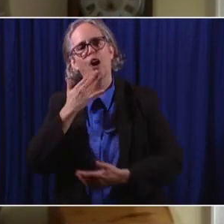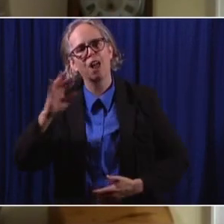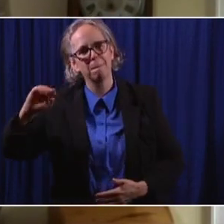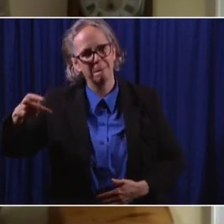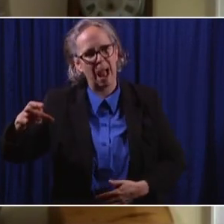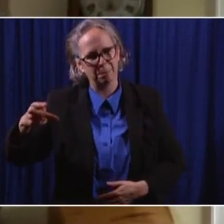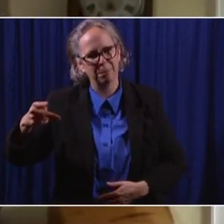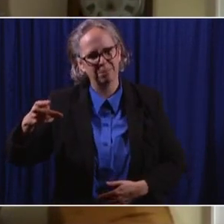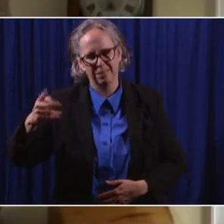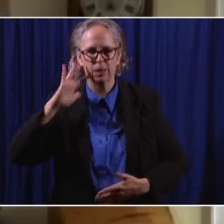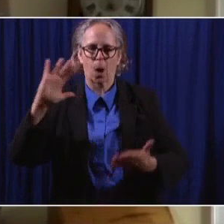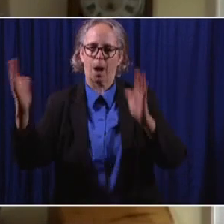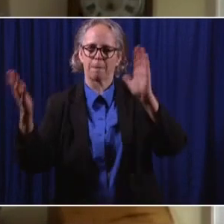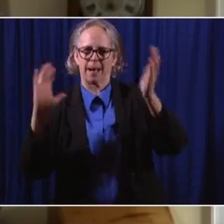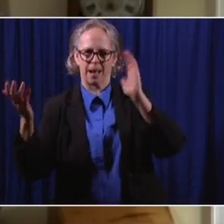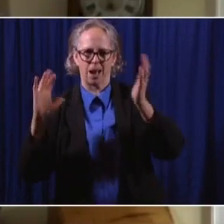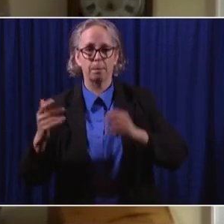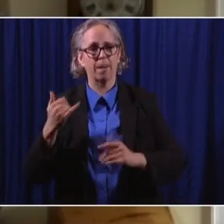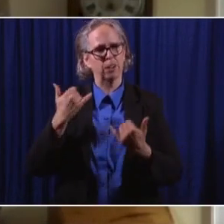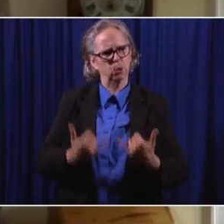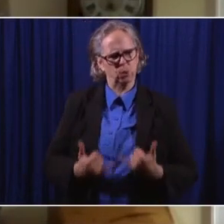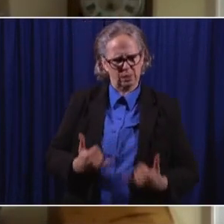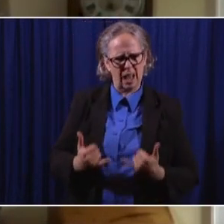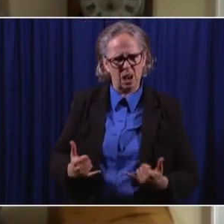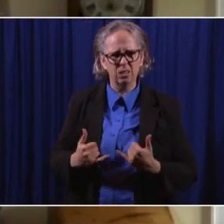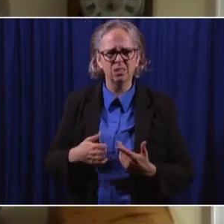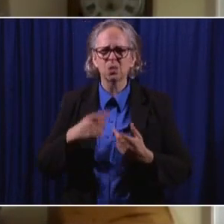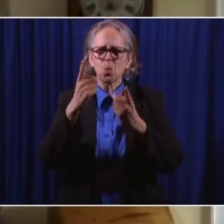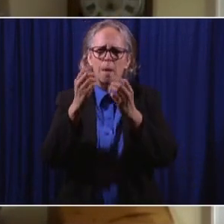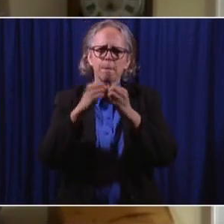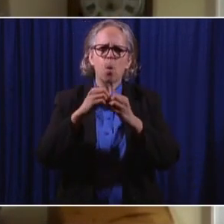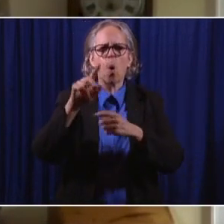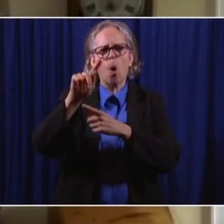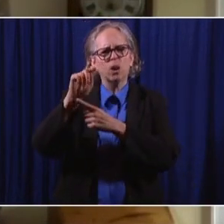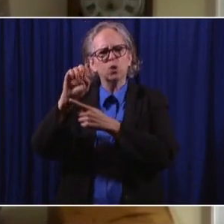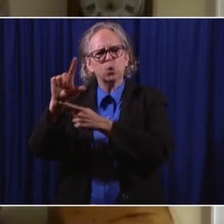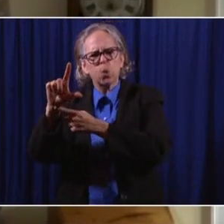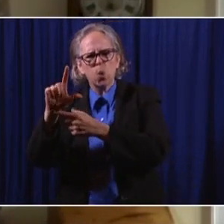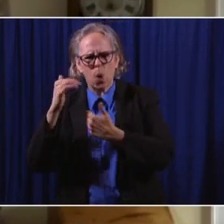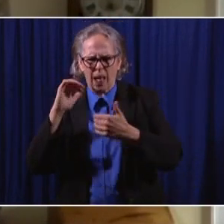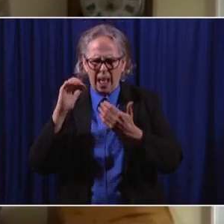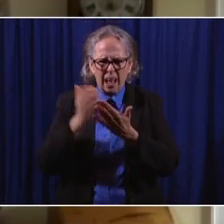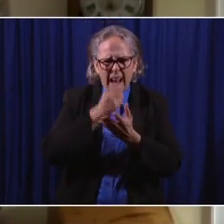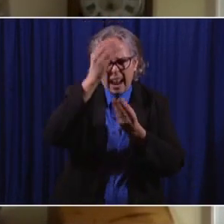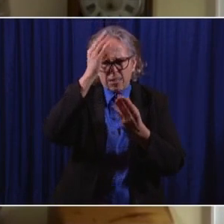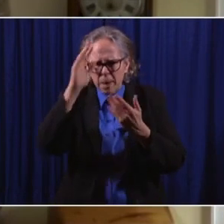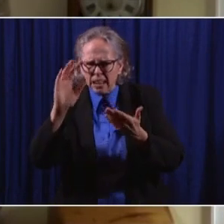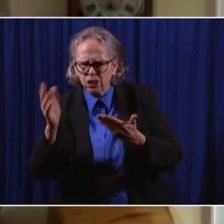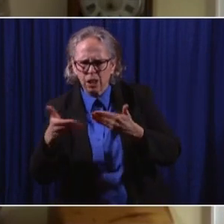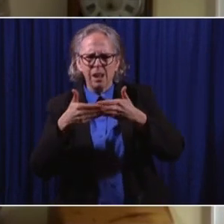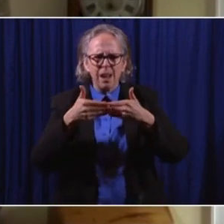this ranking that you're looking at now is just one other way to look at it. The color code is more focused